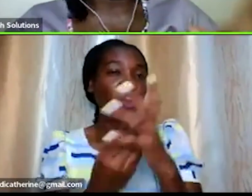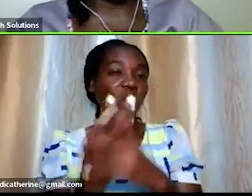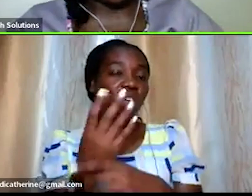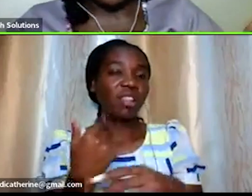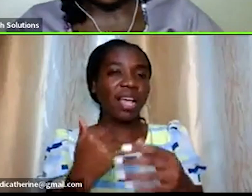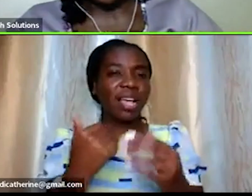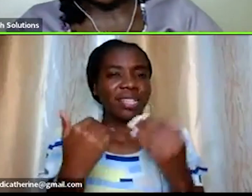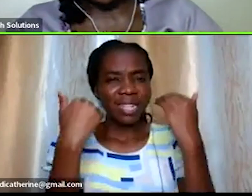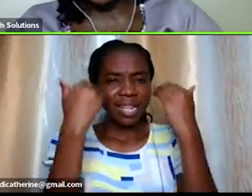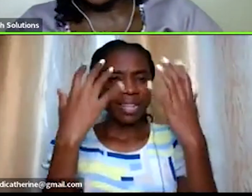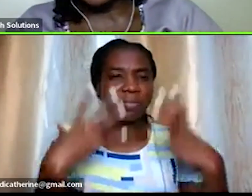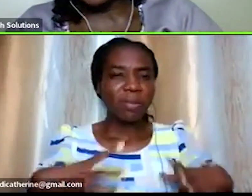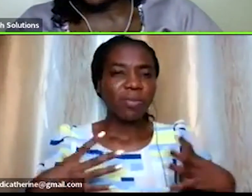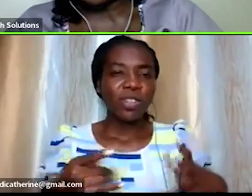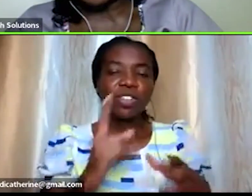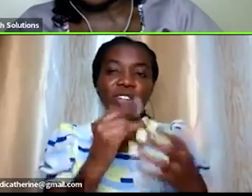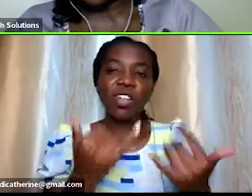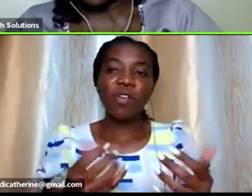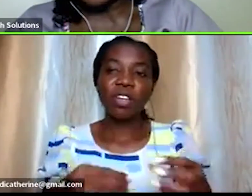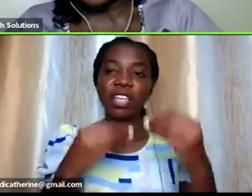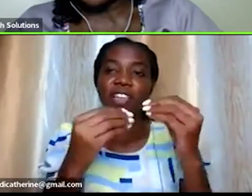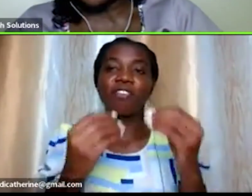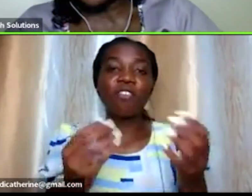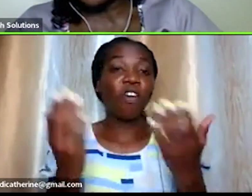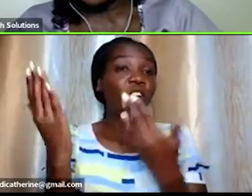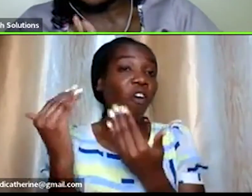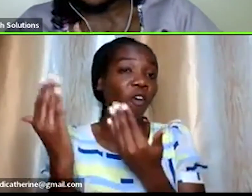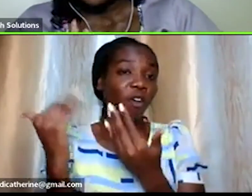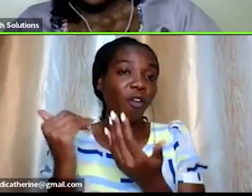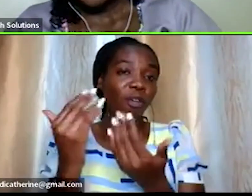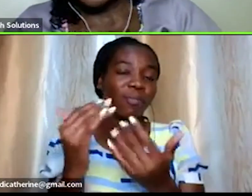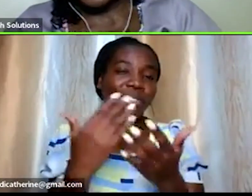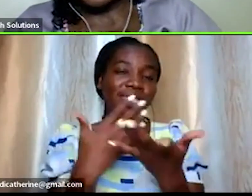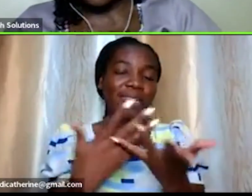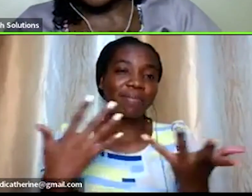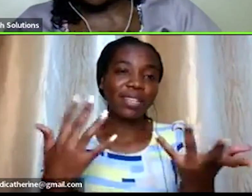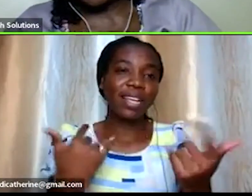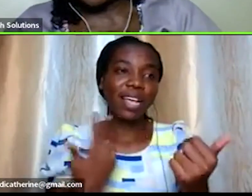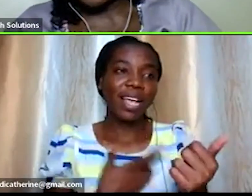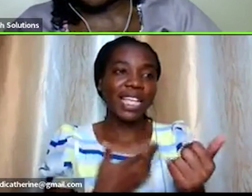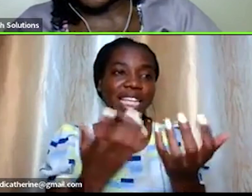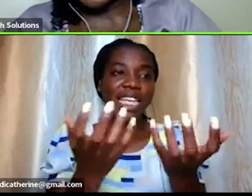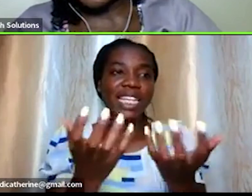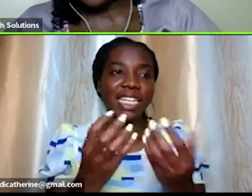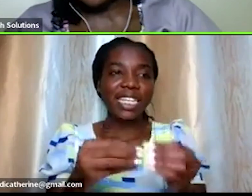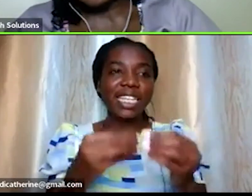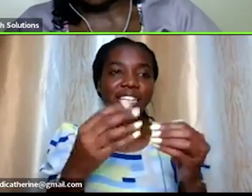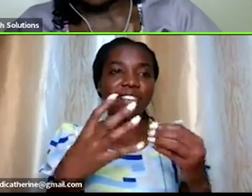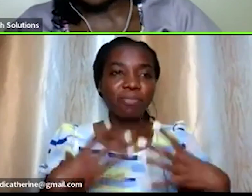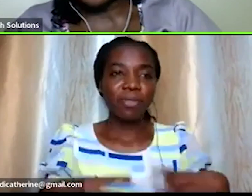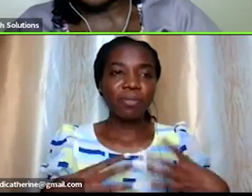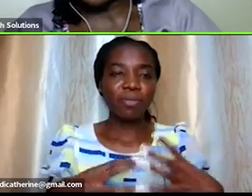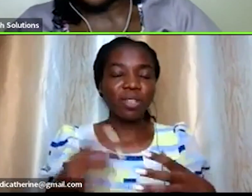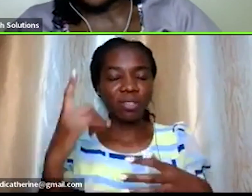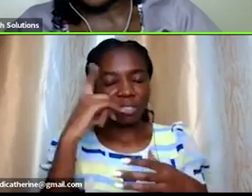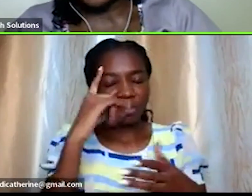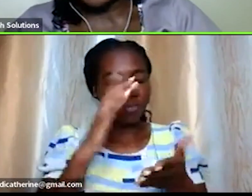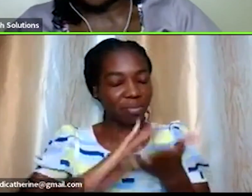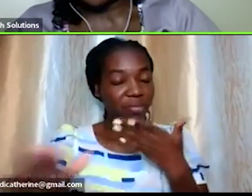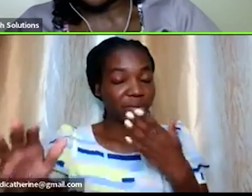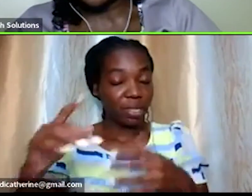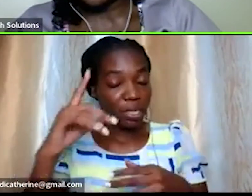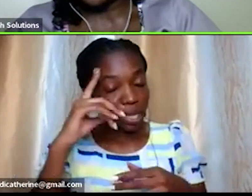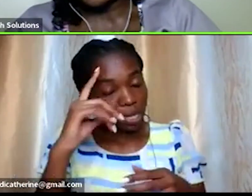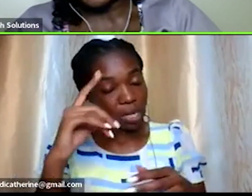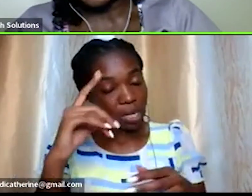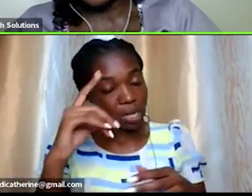Let's give people hope now. Is this something that we need to give people sleepless nights, or can people just enjoy